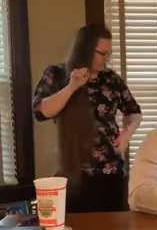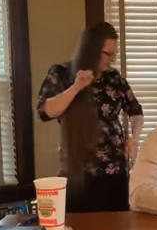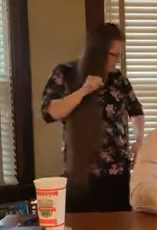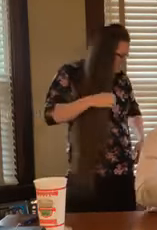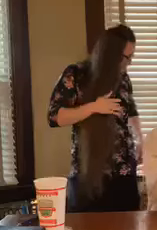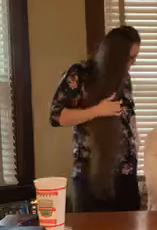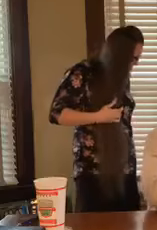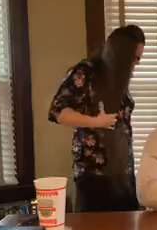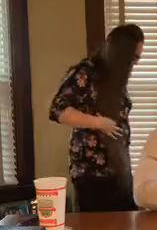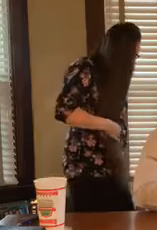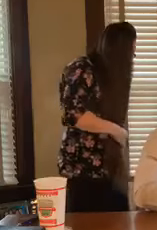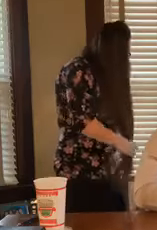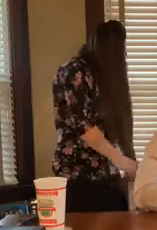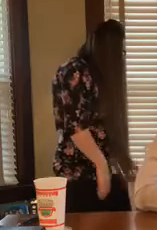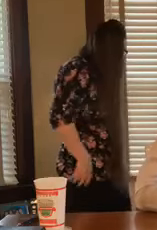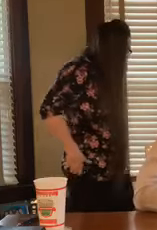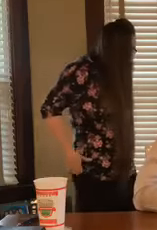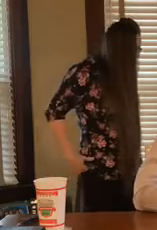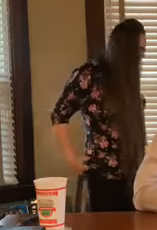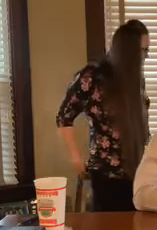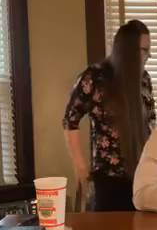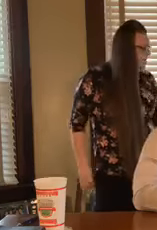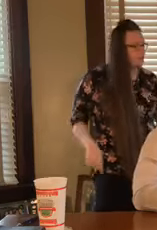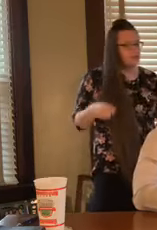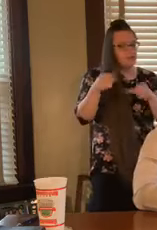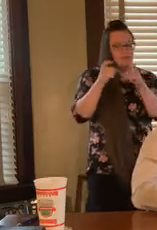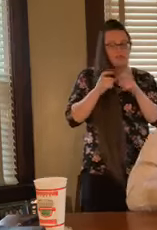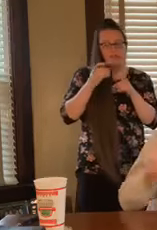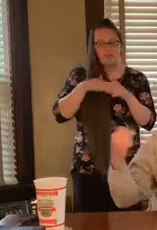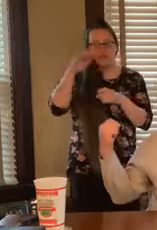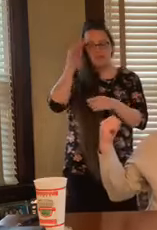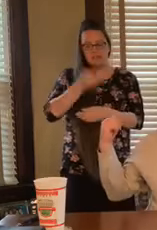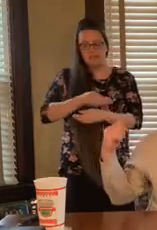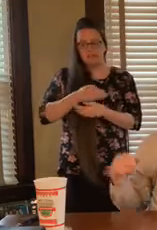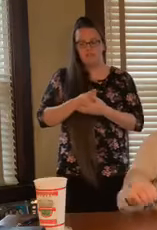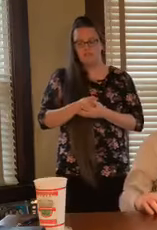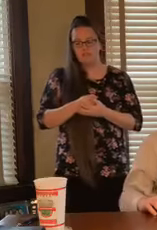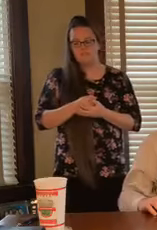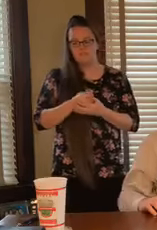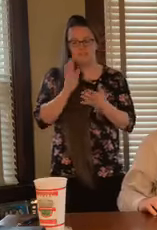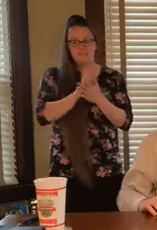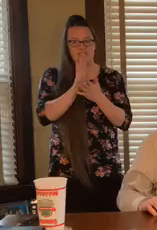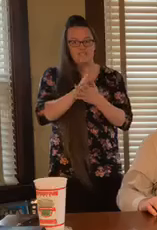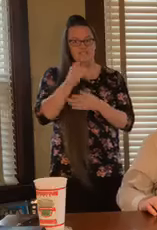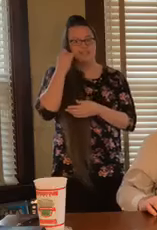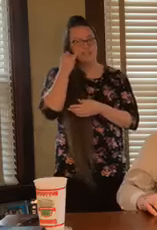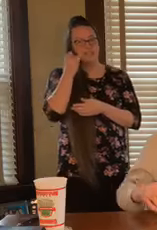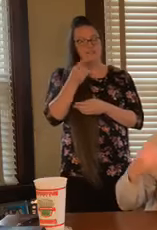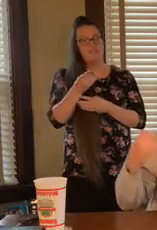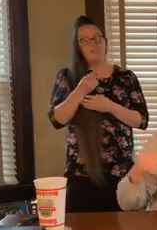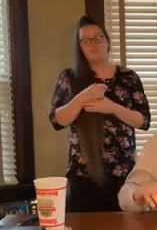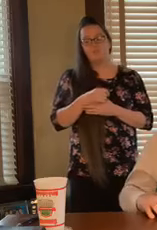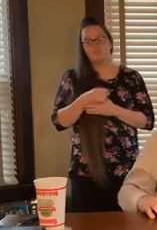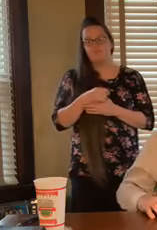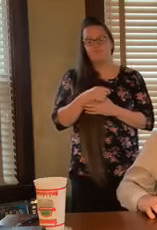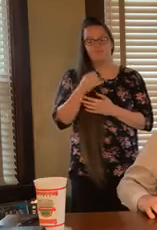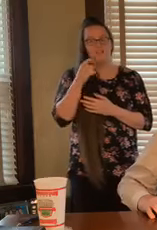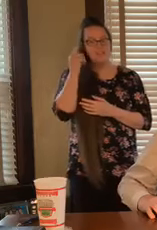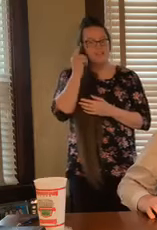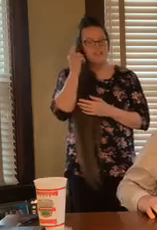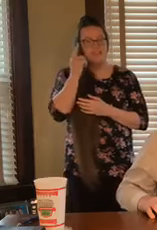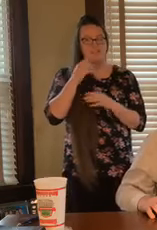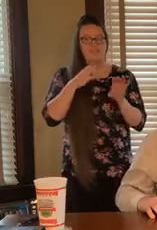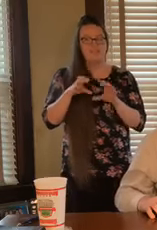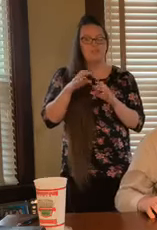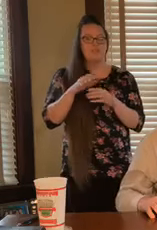when we're done, give both my sons a big hand clap for the work that they're doing. We've got Ashley back here again doing sign language. Give her a thumbs